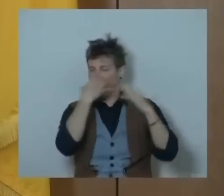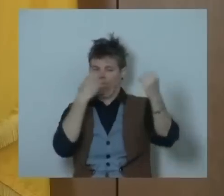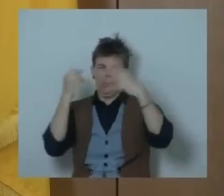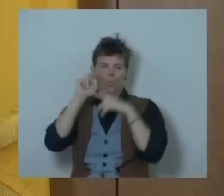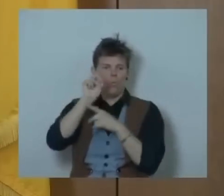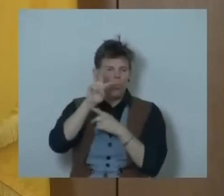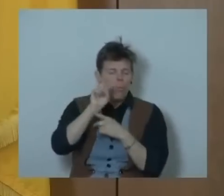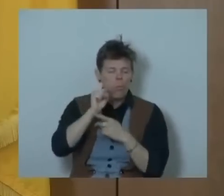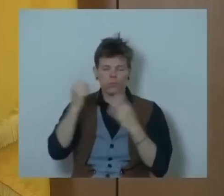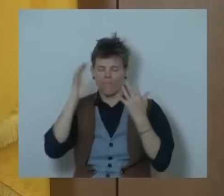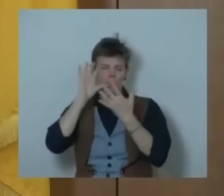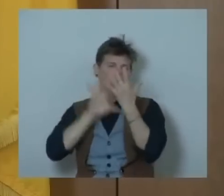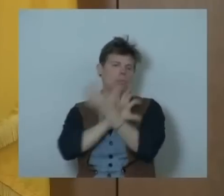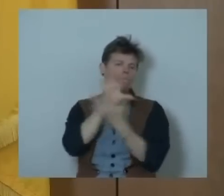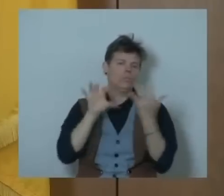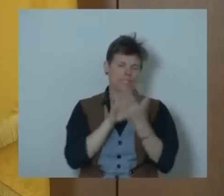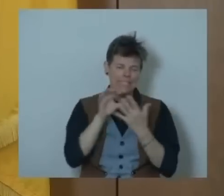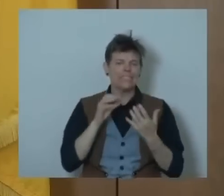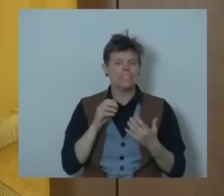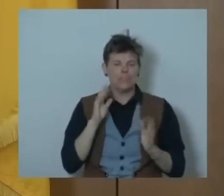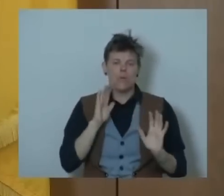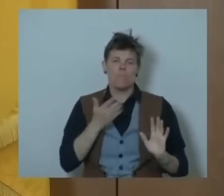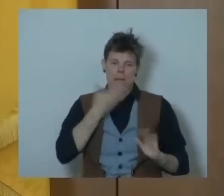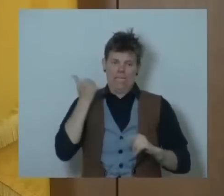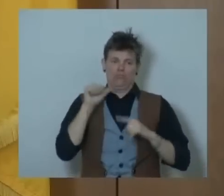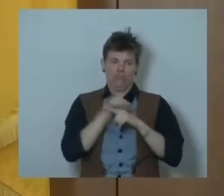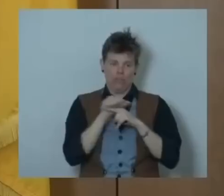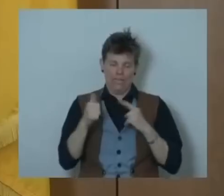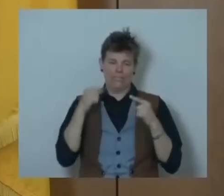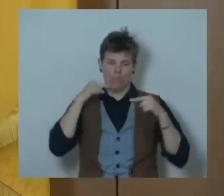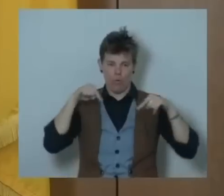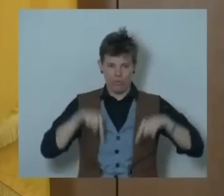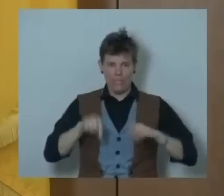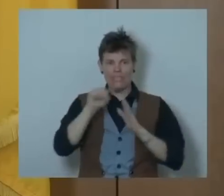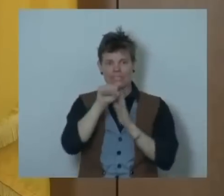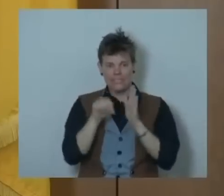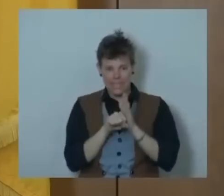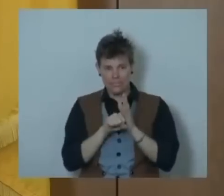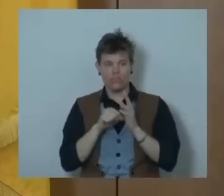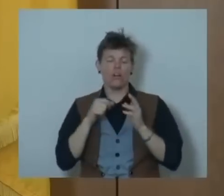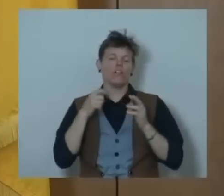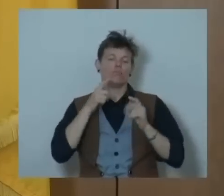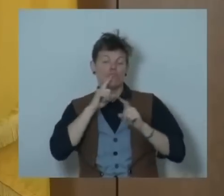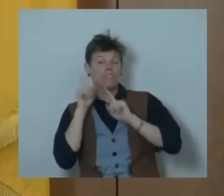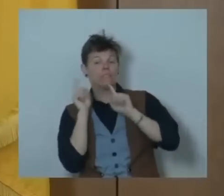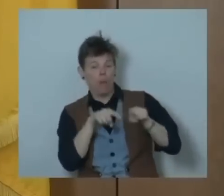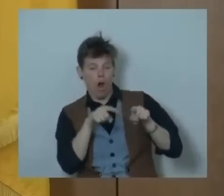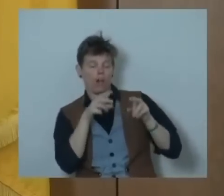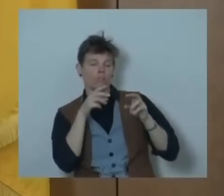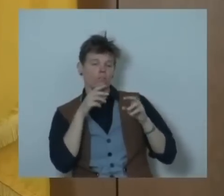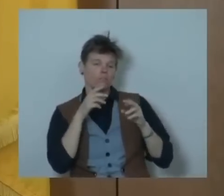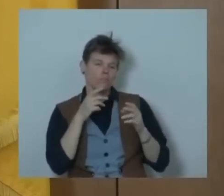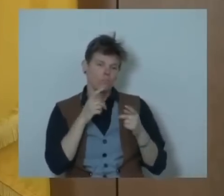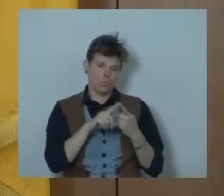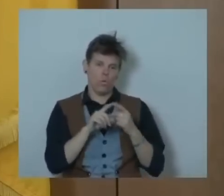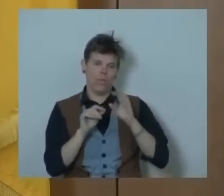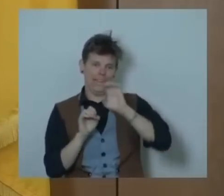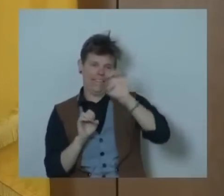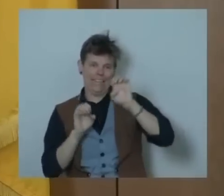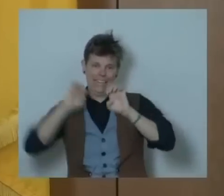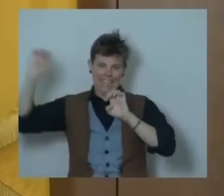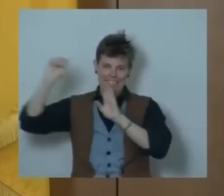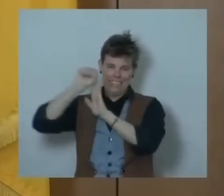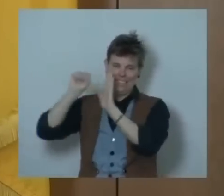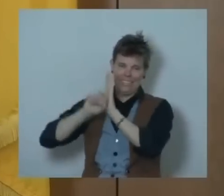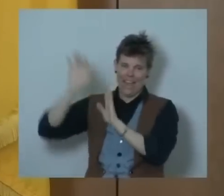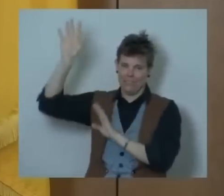practice work for states having regional responses. You know, the eastern states, you know, they have